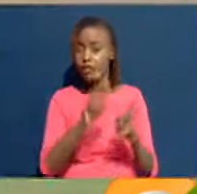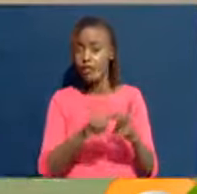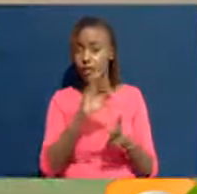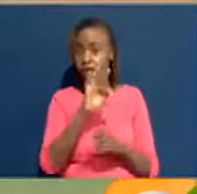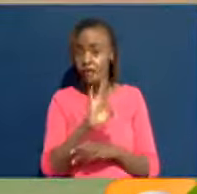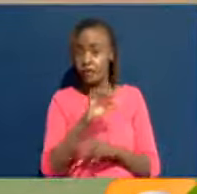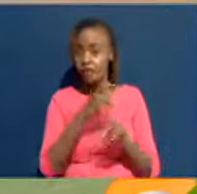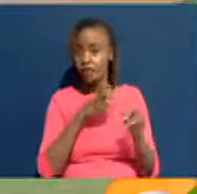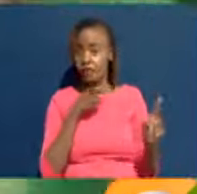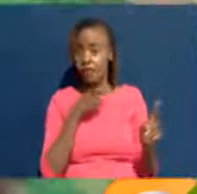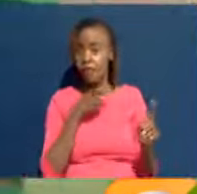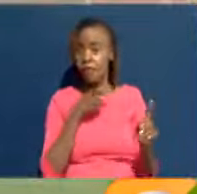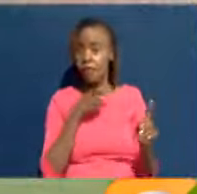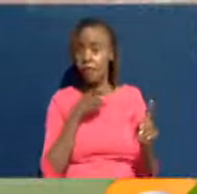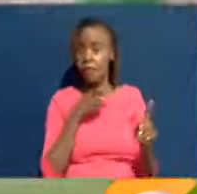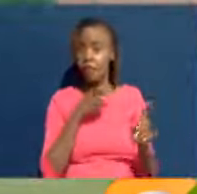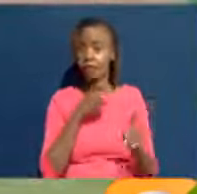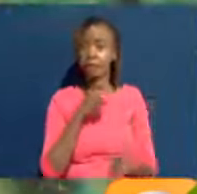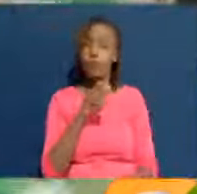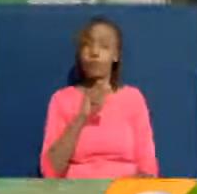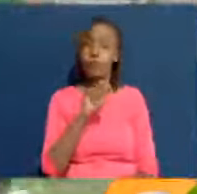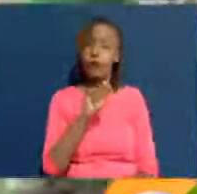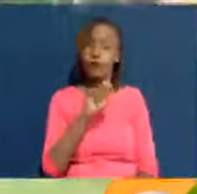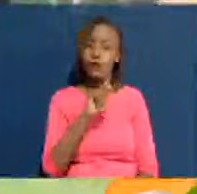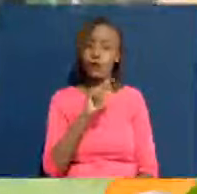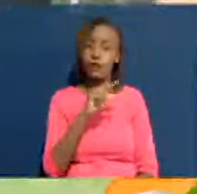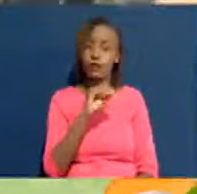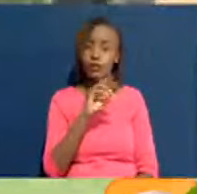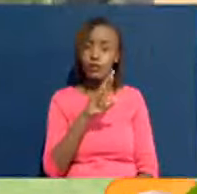from Akakoro Academy.